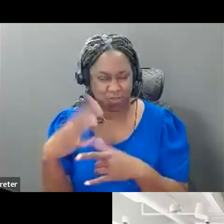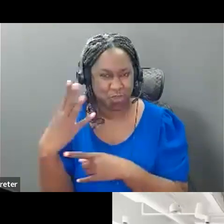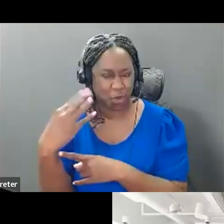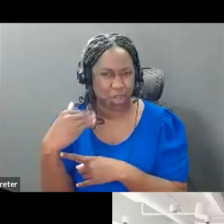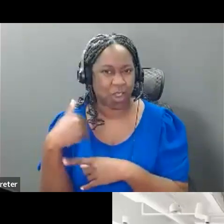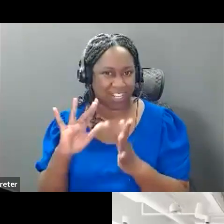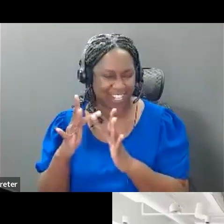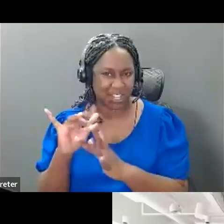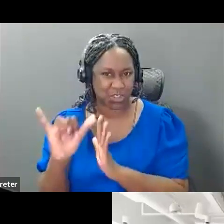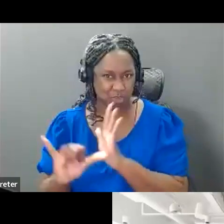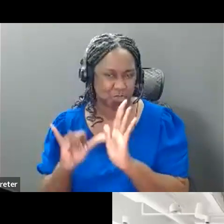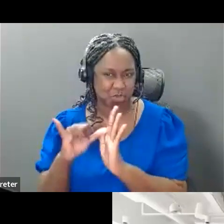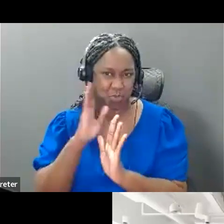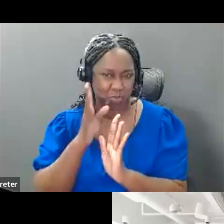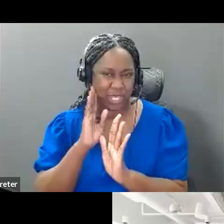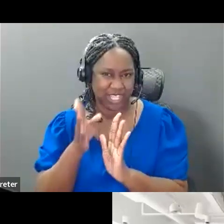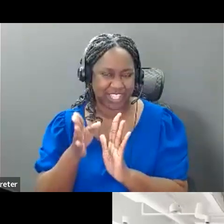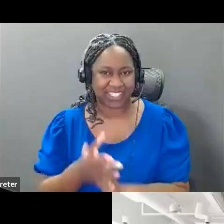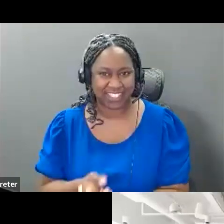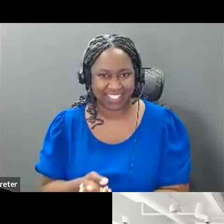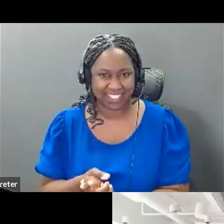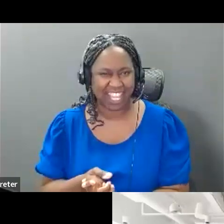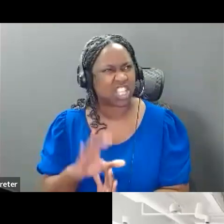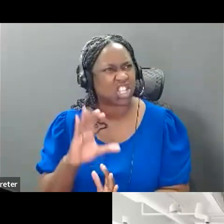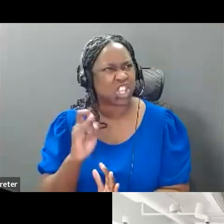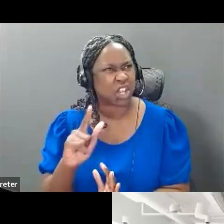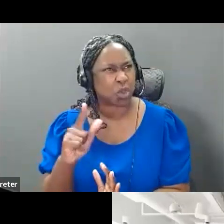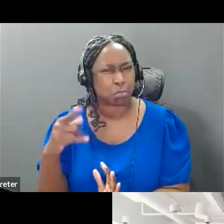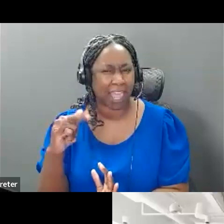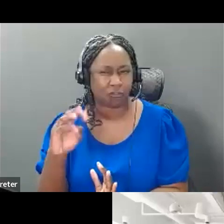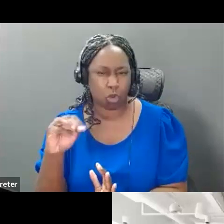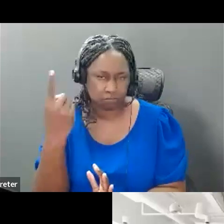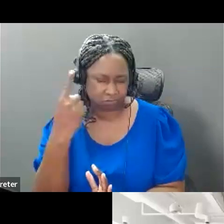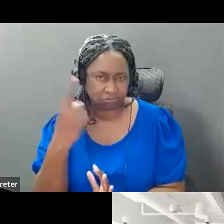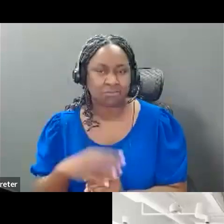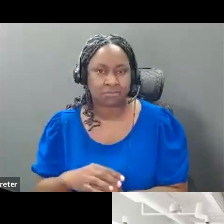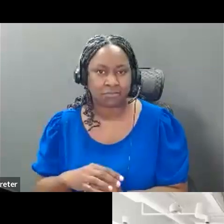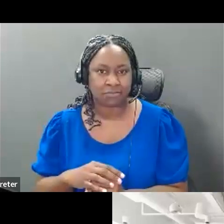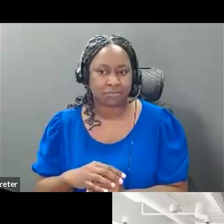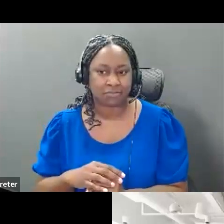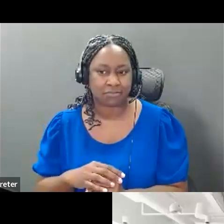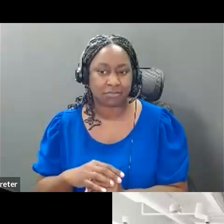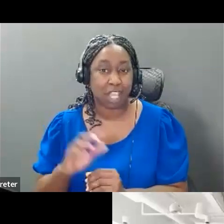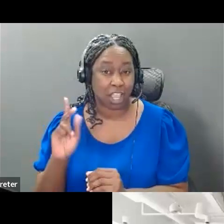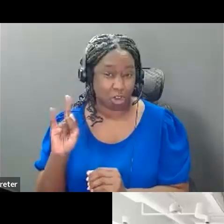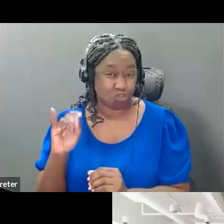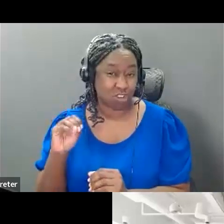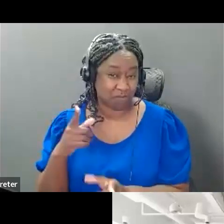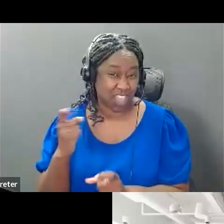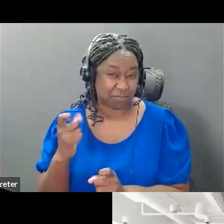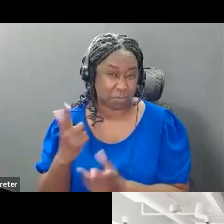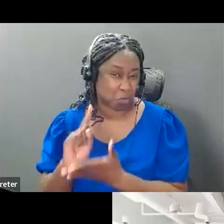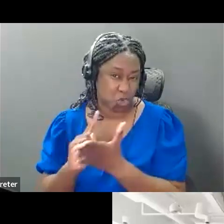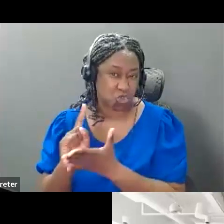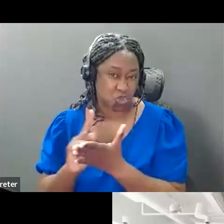on the network's YouTube channel or platform, whatever we're going to call it. Give us, Kareem's fast. Could be in the next couple of